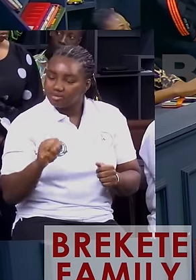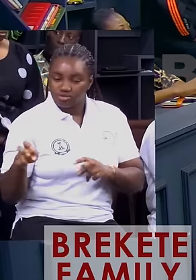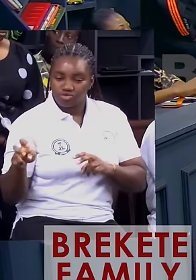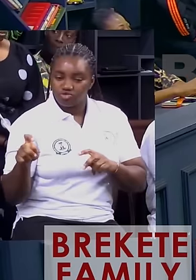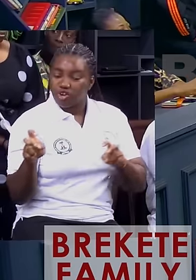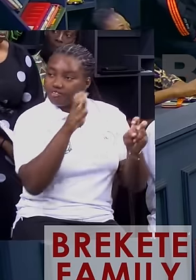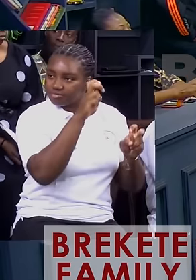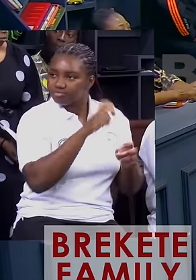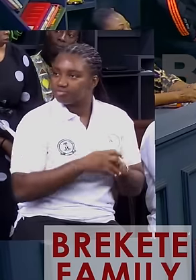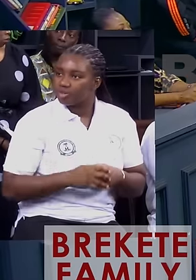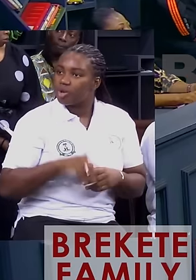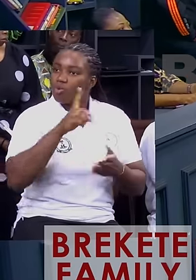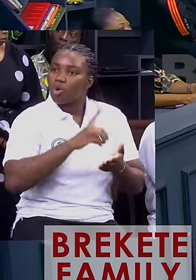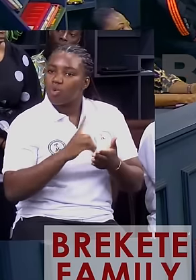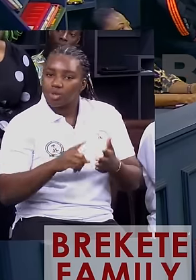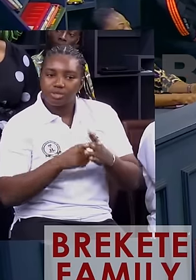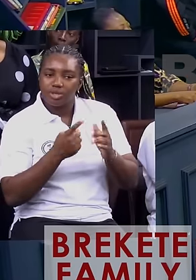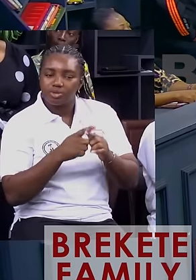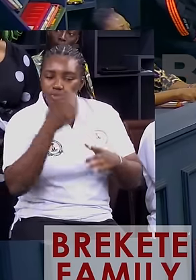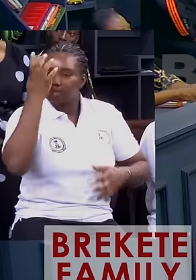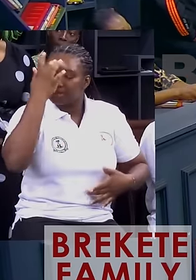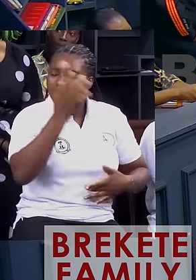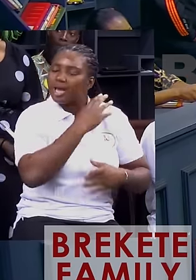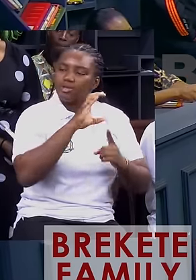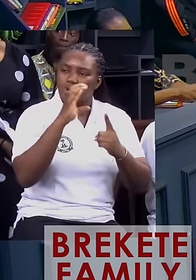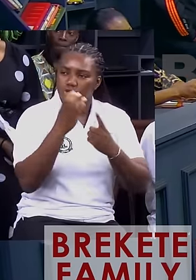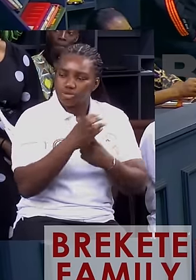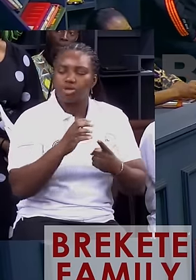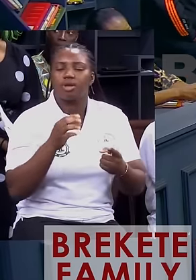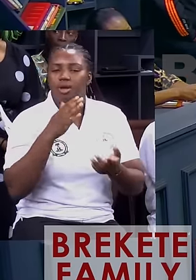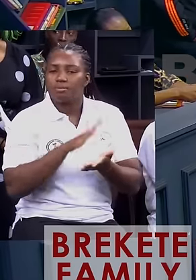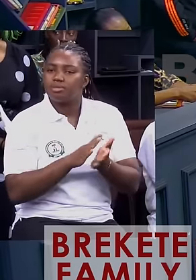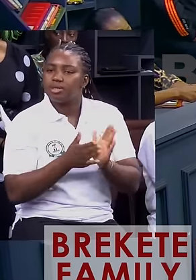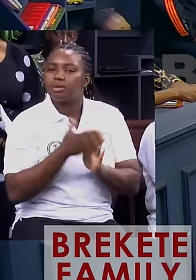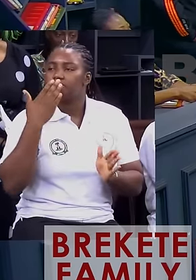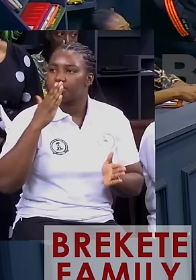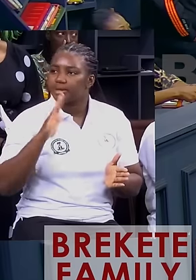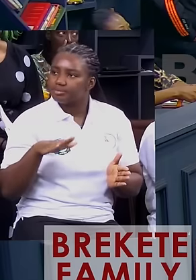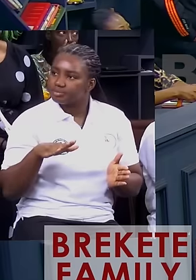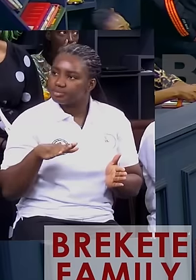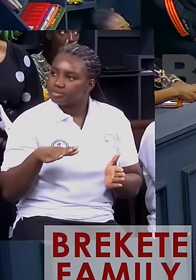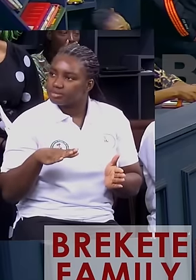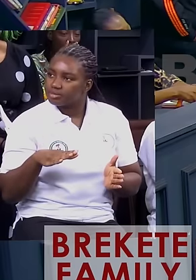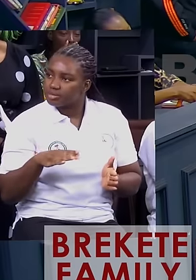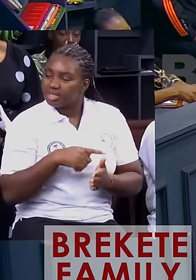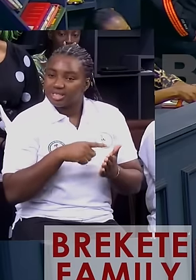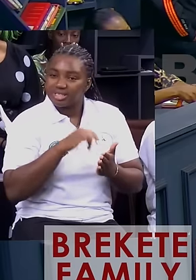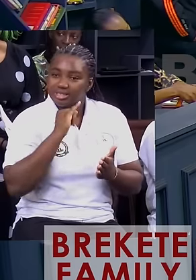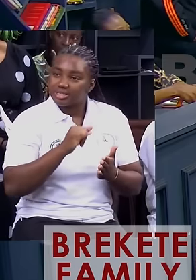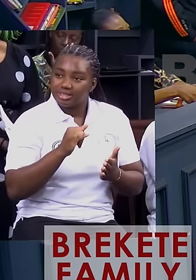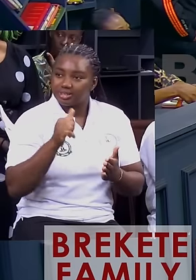like 1 week, Malam begin to sick and in condition the worst. This now Islamic